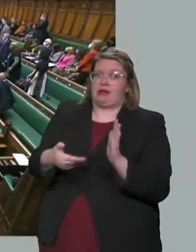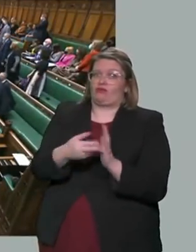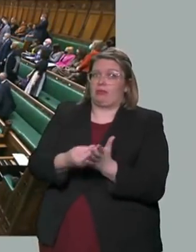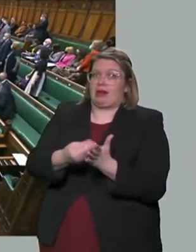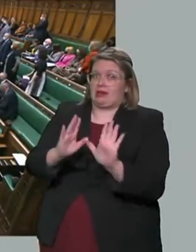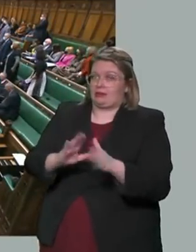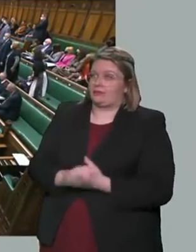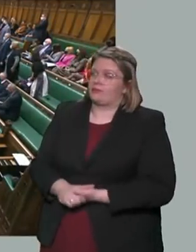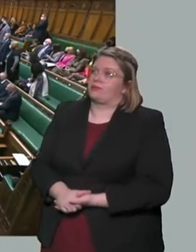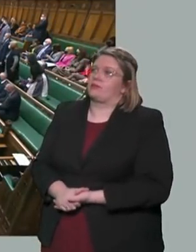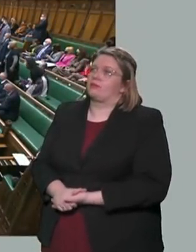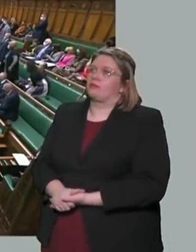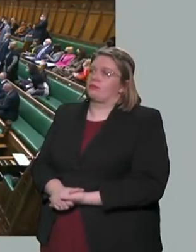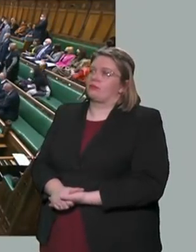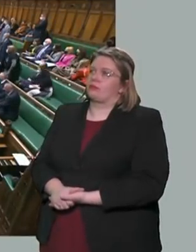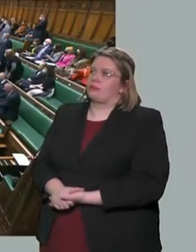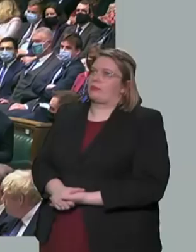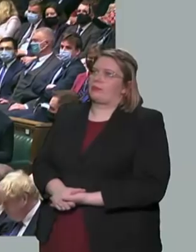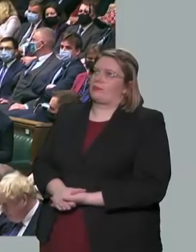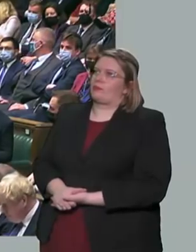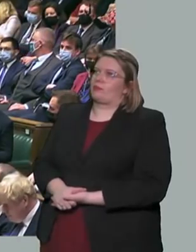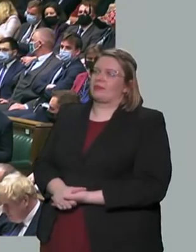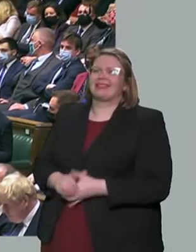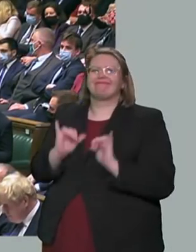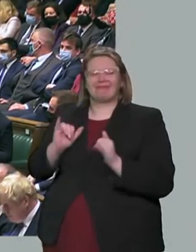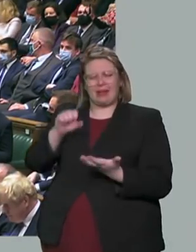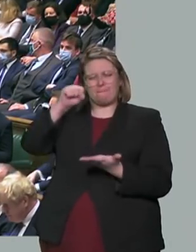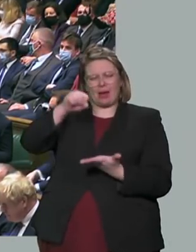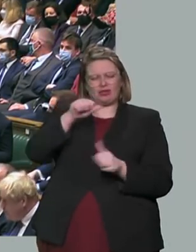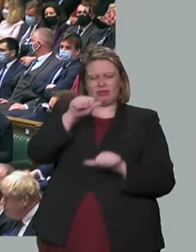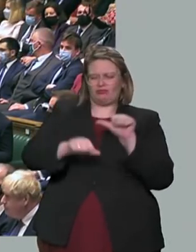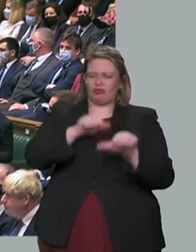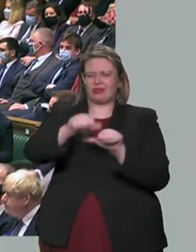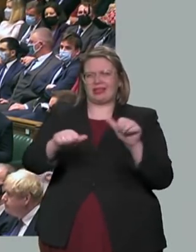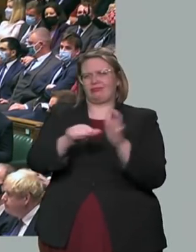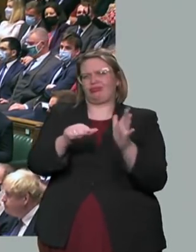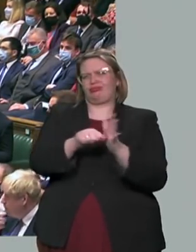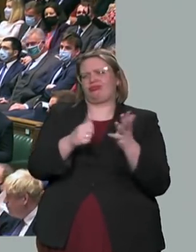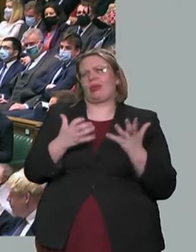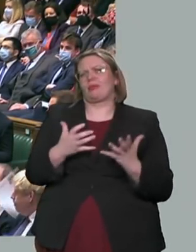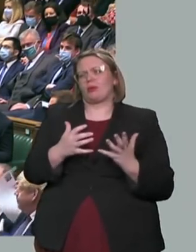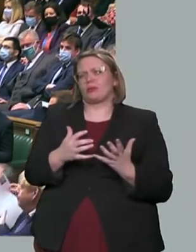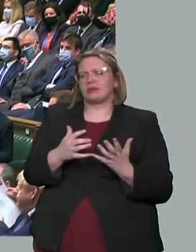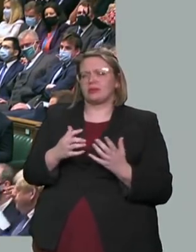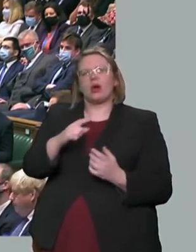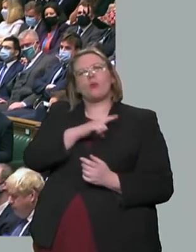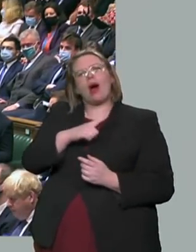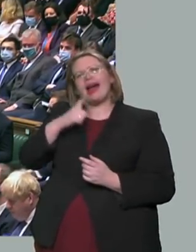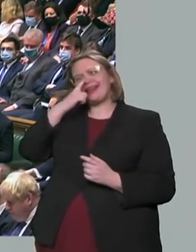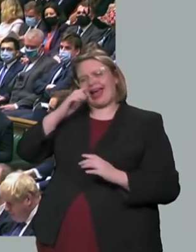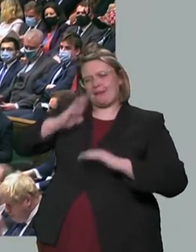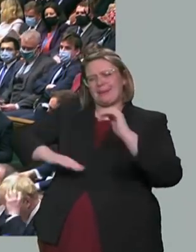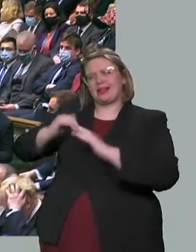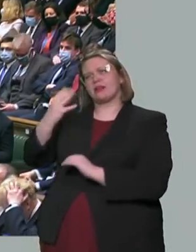Can we remedy the current flawed budgetary process whereby it's possible to build 14,000 new homes